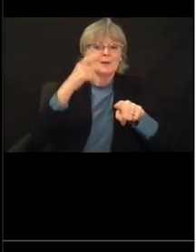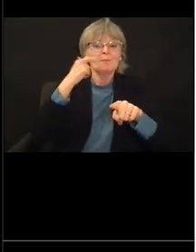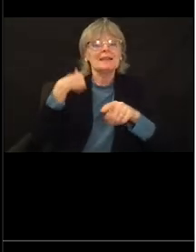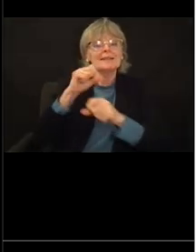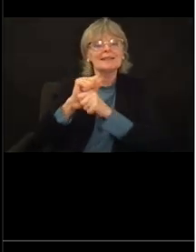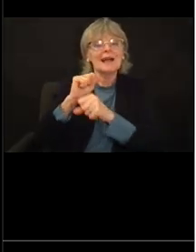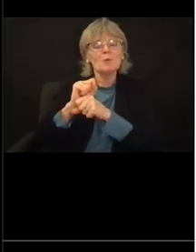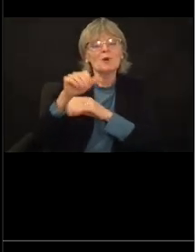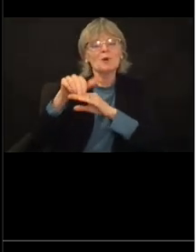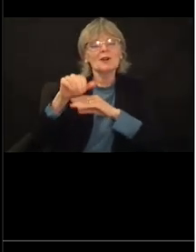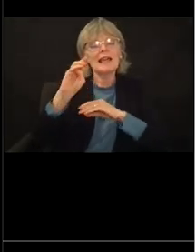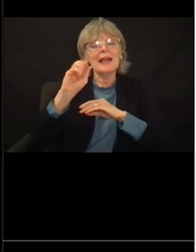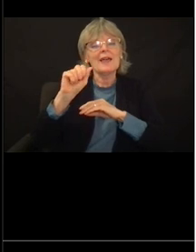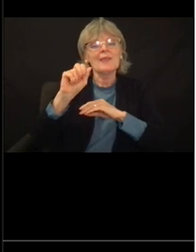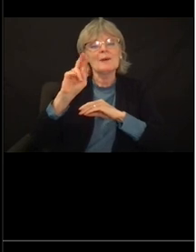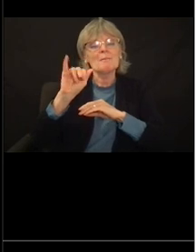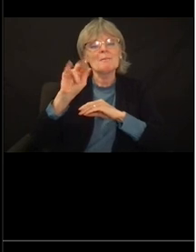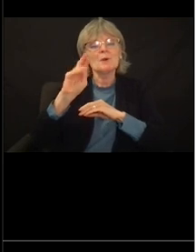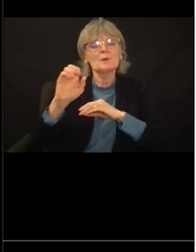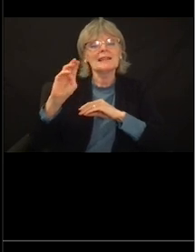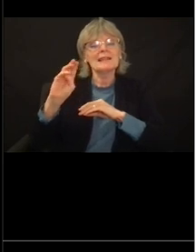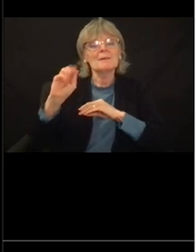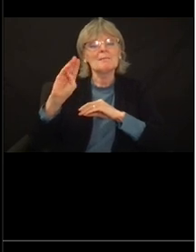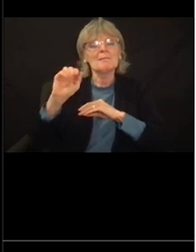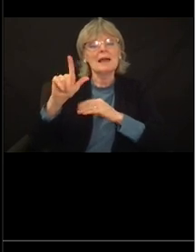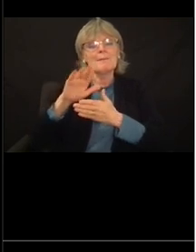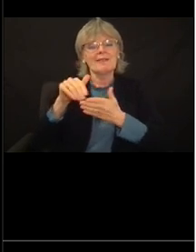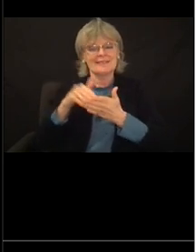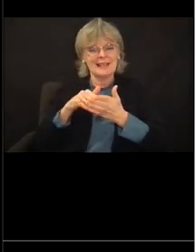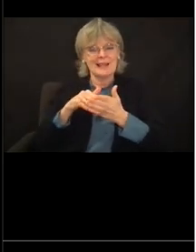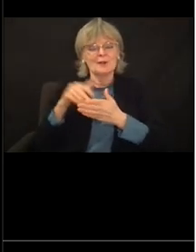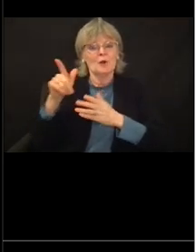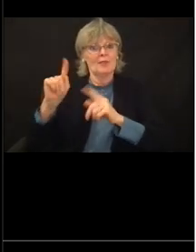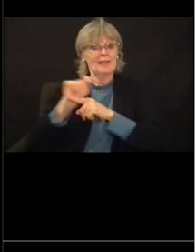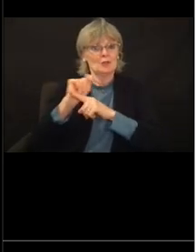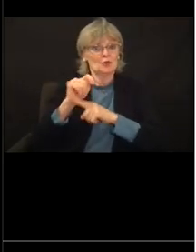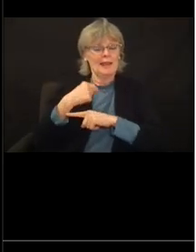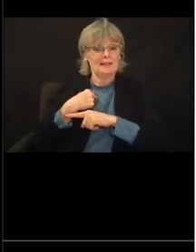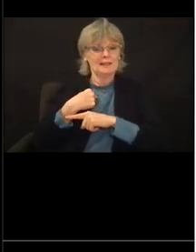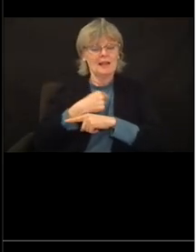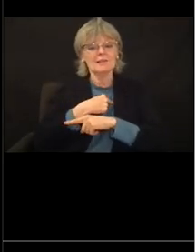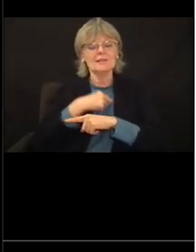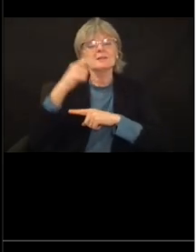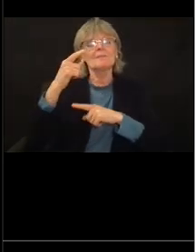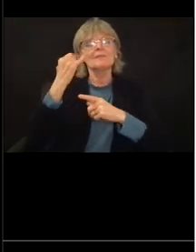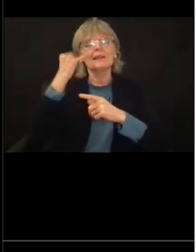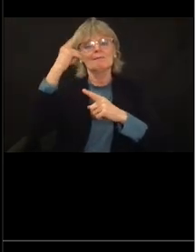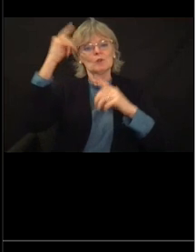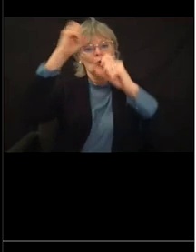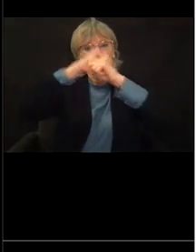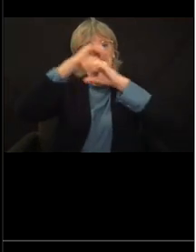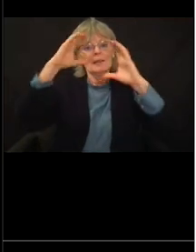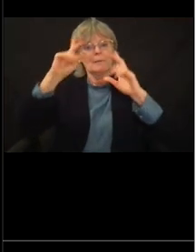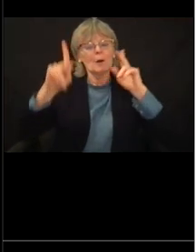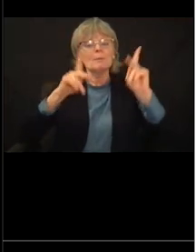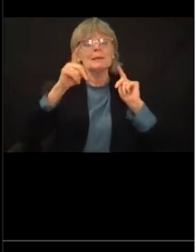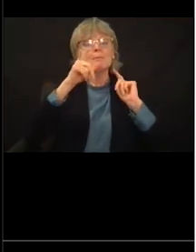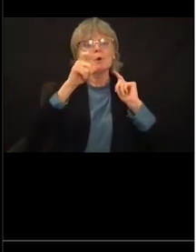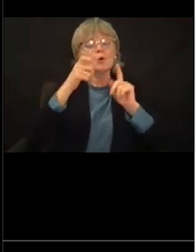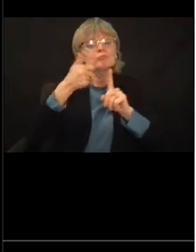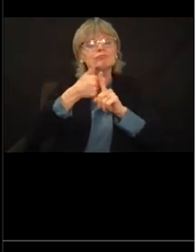me this in some of my training, they are called monk seals because if you think about people who are monks,